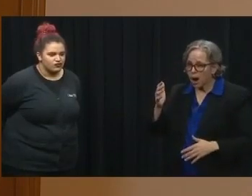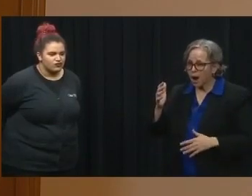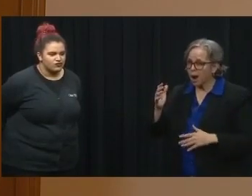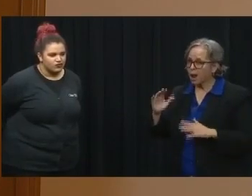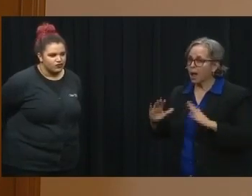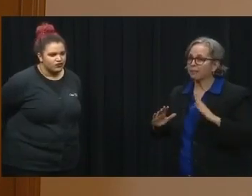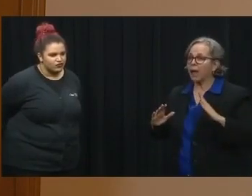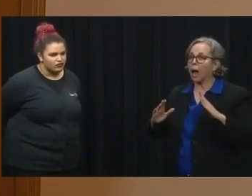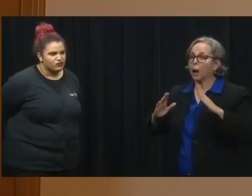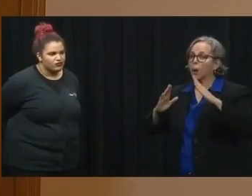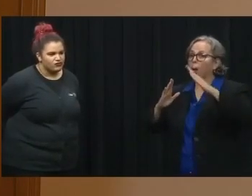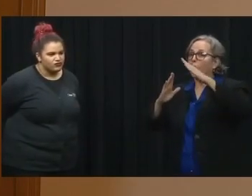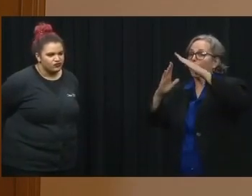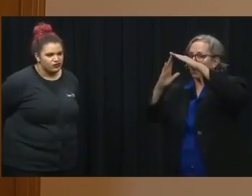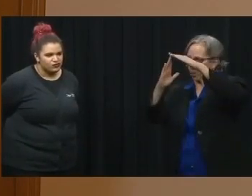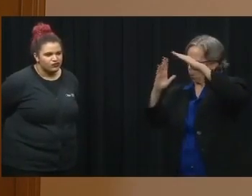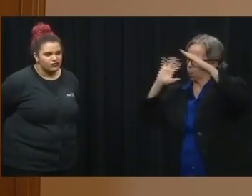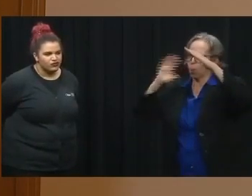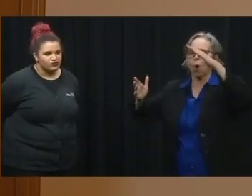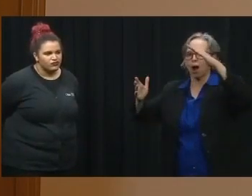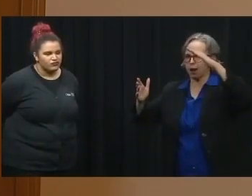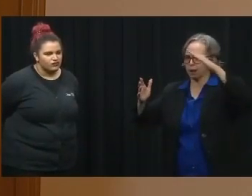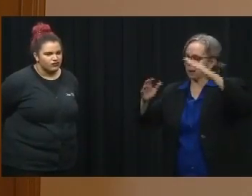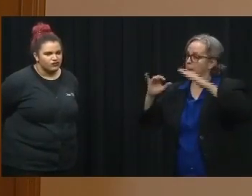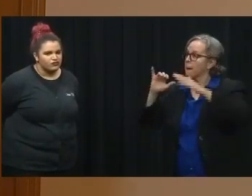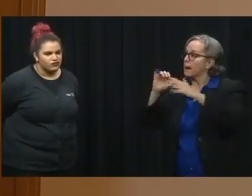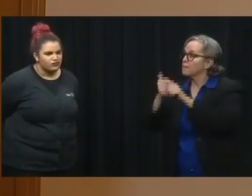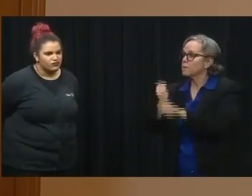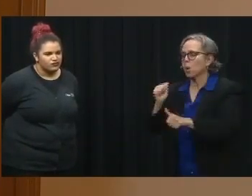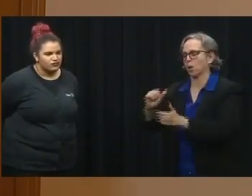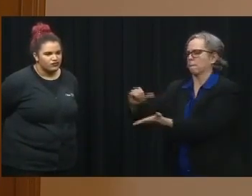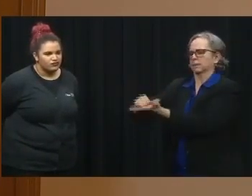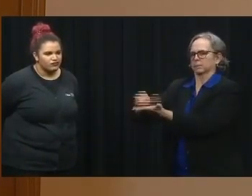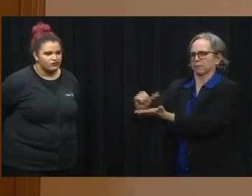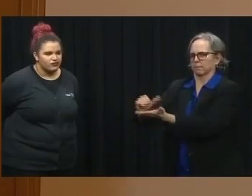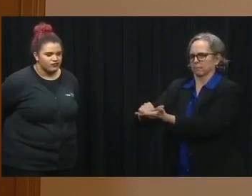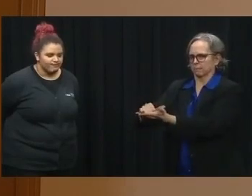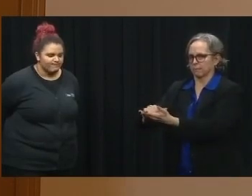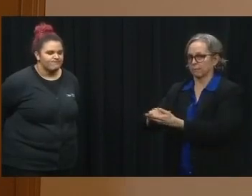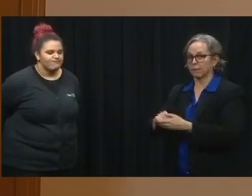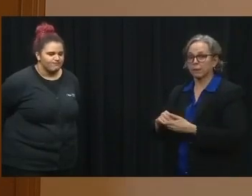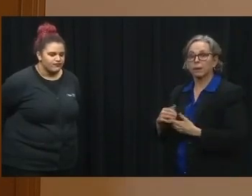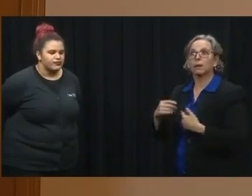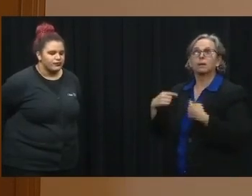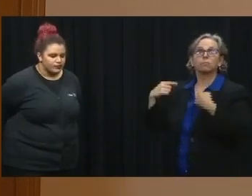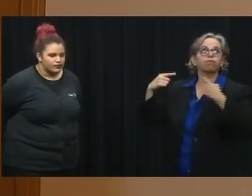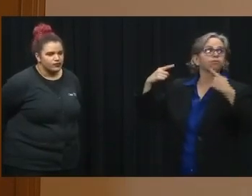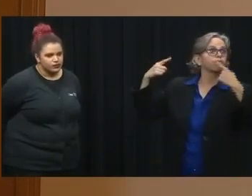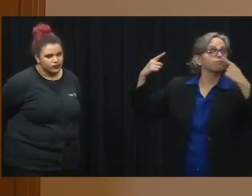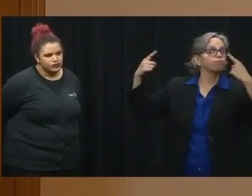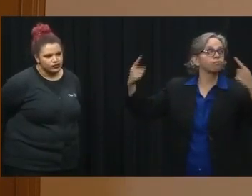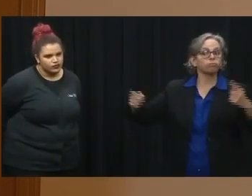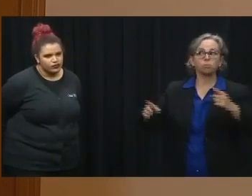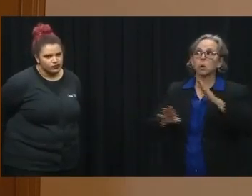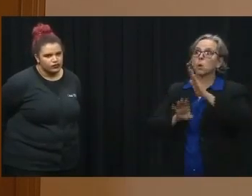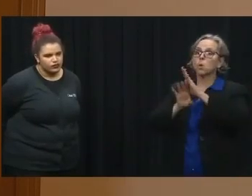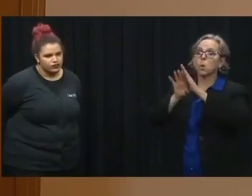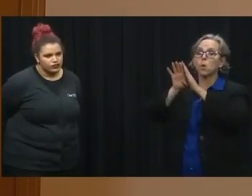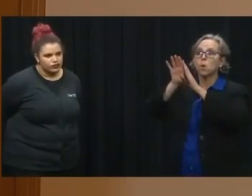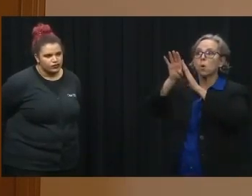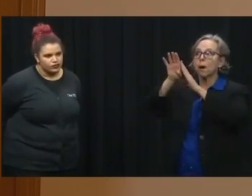option. We were already too far along down that curve of the spread of this very infectious much more deadly disease than the flu.